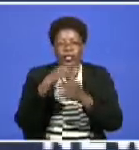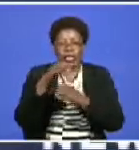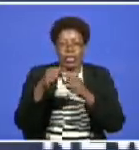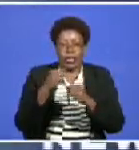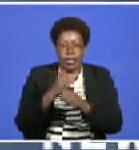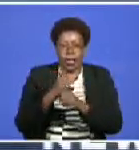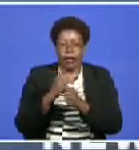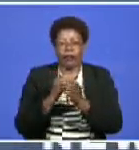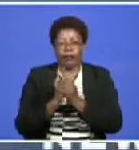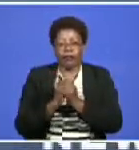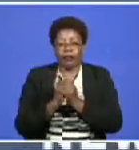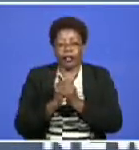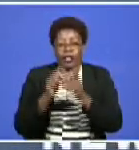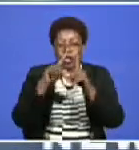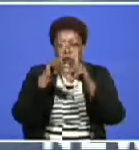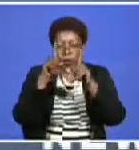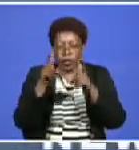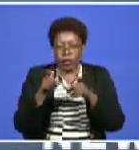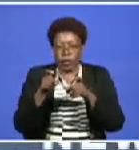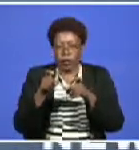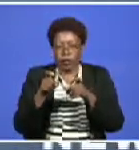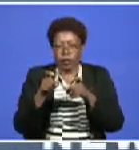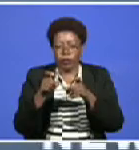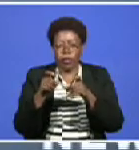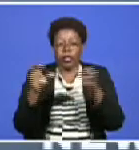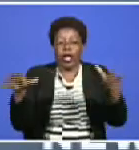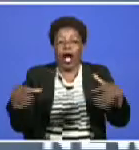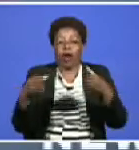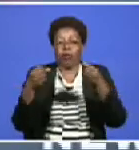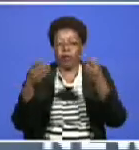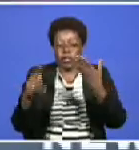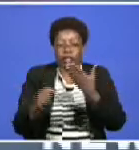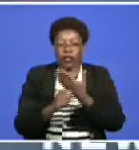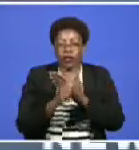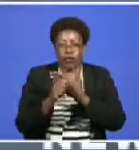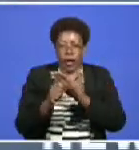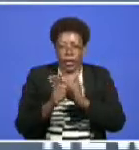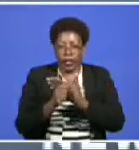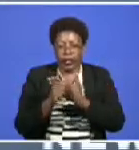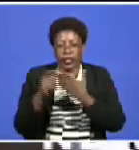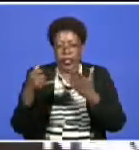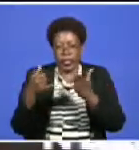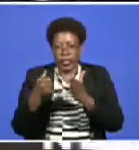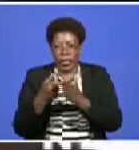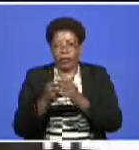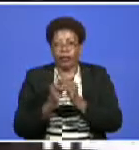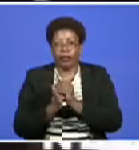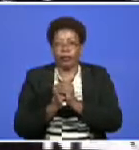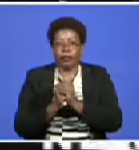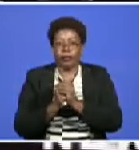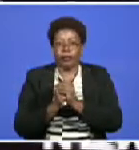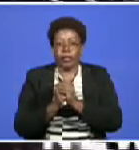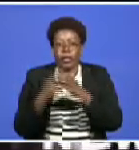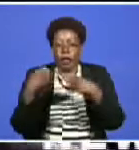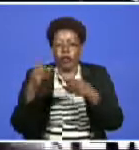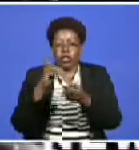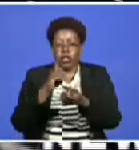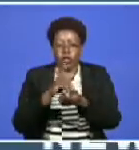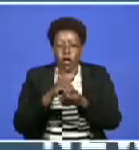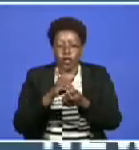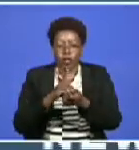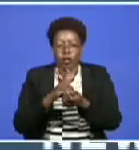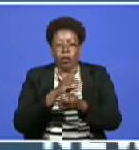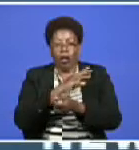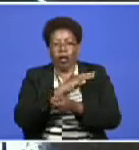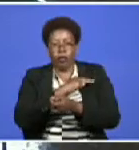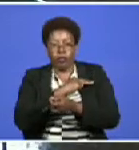Bahamas, but the question still applies. Just how much of a threat is it? We visited Deputy Chief Medical Officer Dr. DeLon